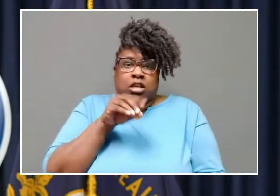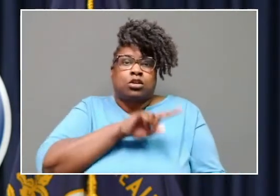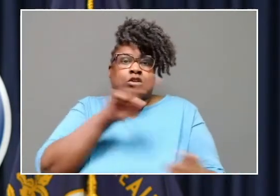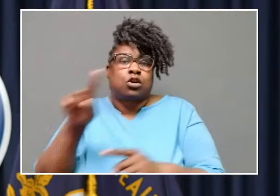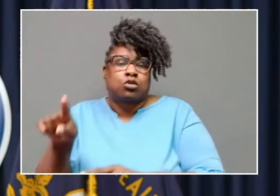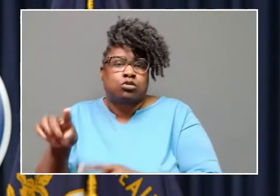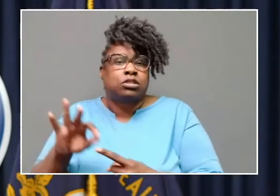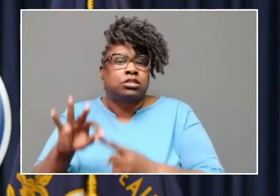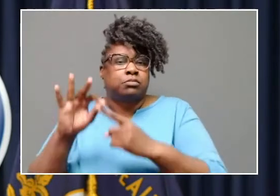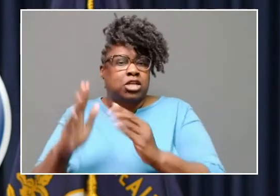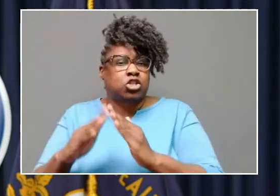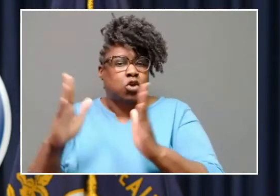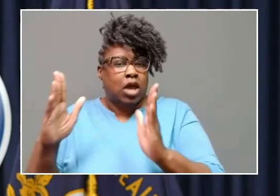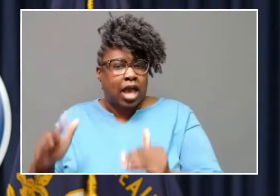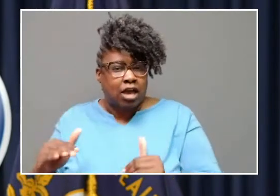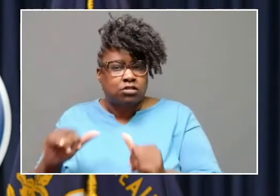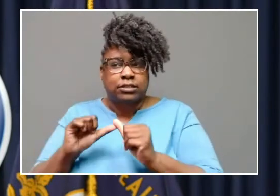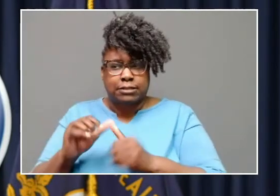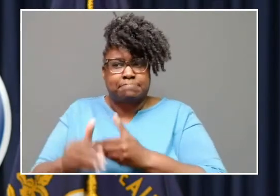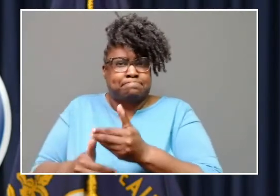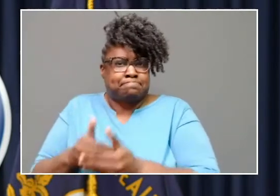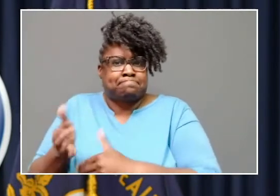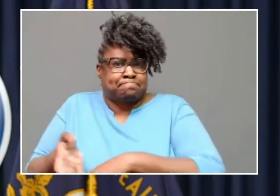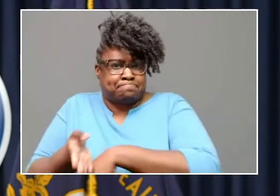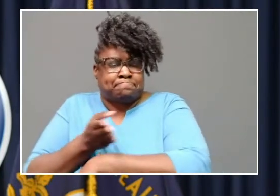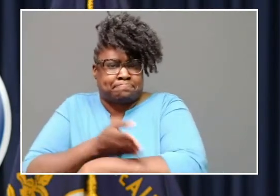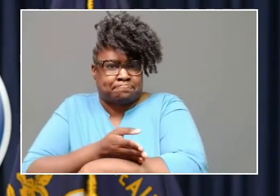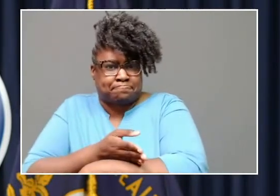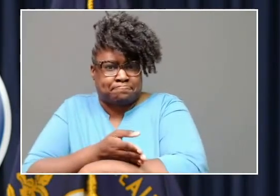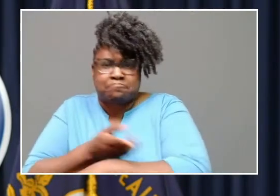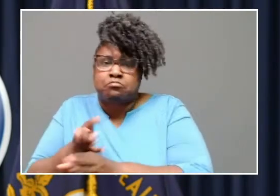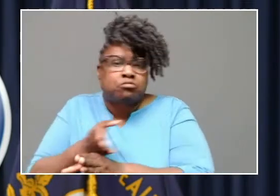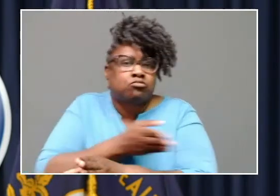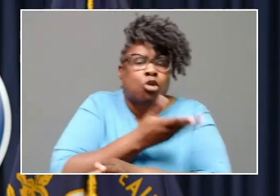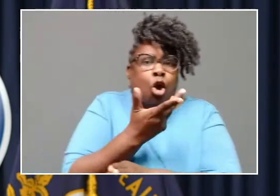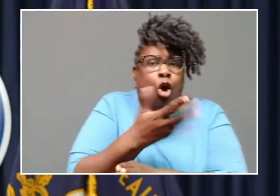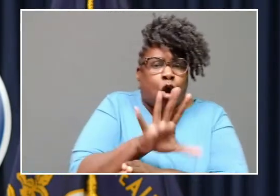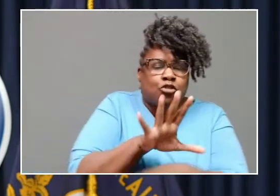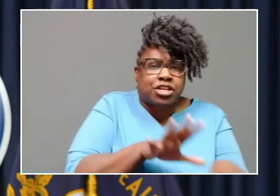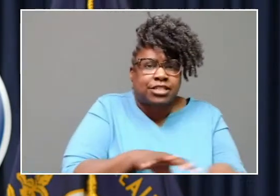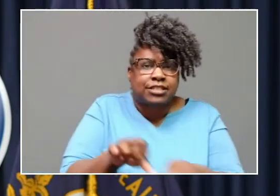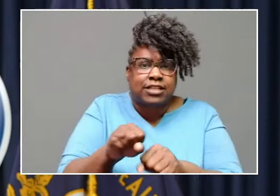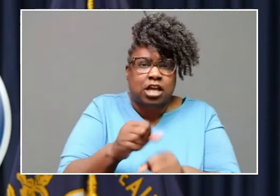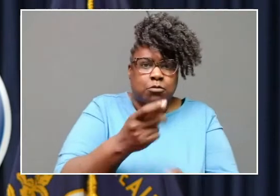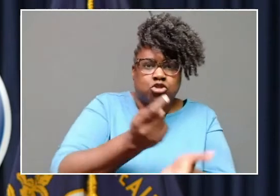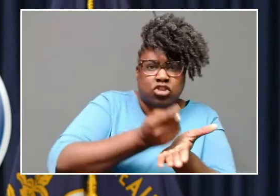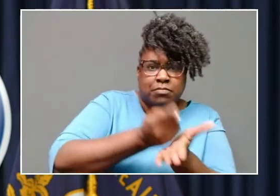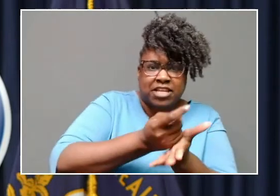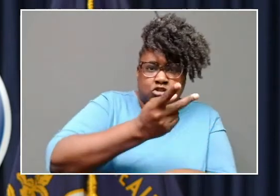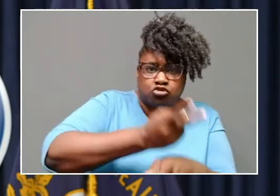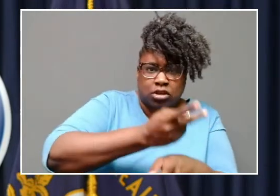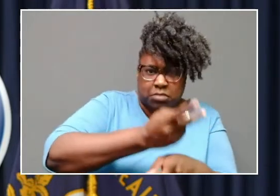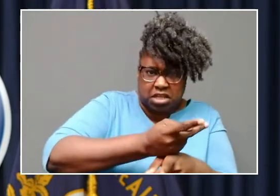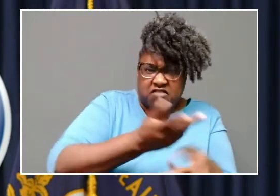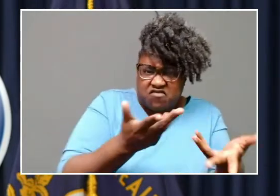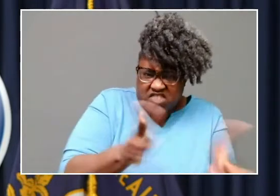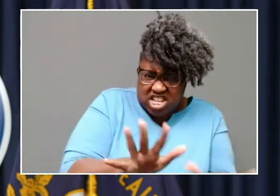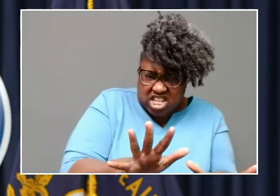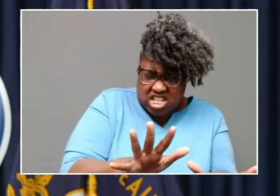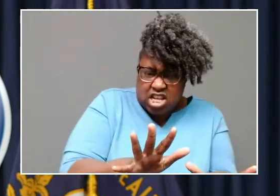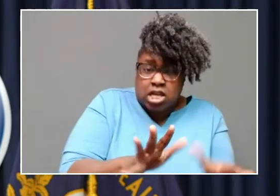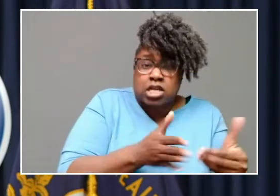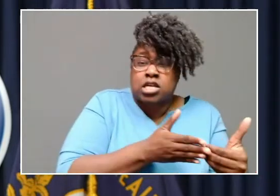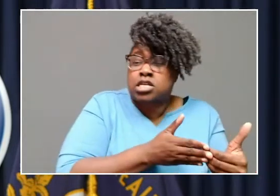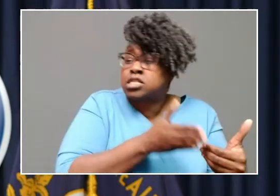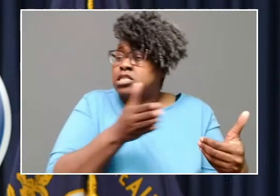who have gone through that treatment process, but still need support around them to stay well and to stay healthy and to not